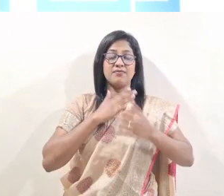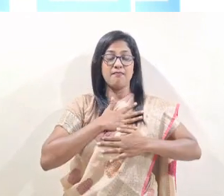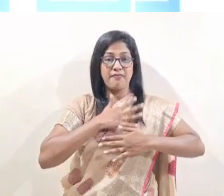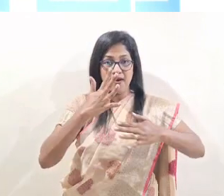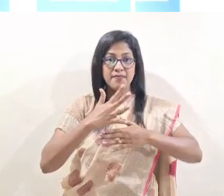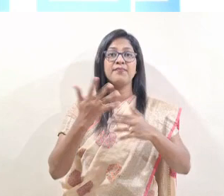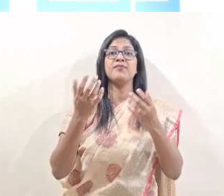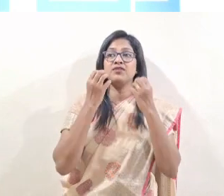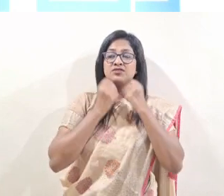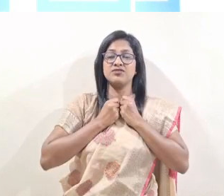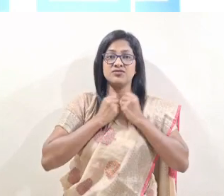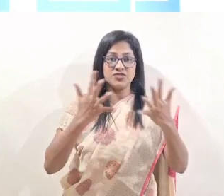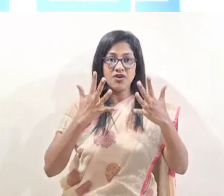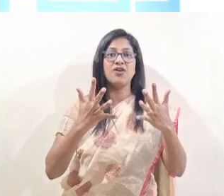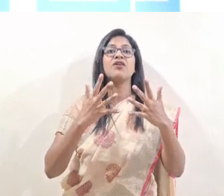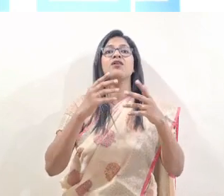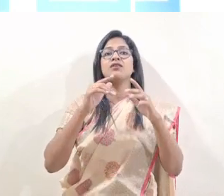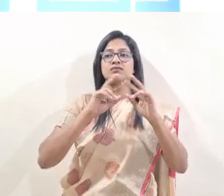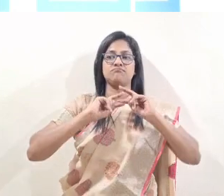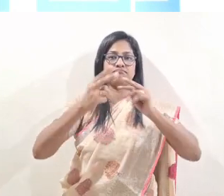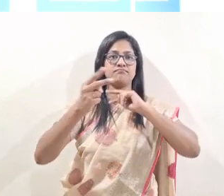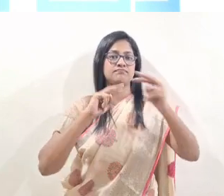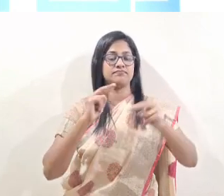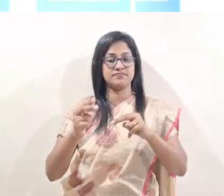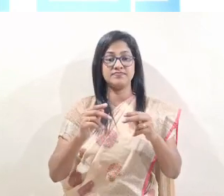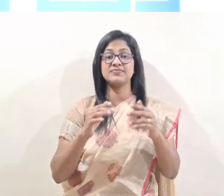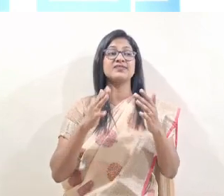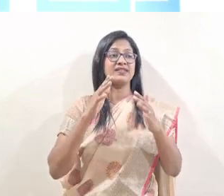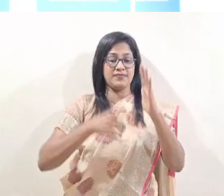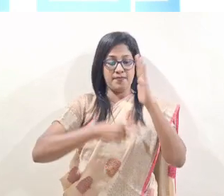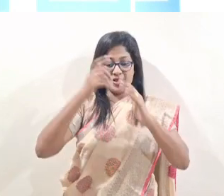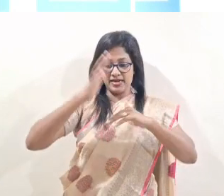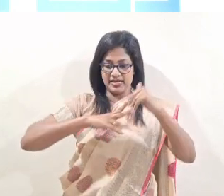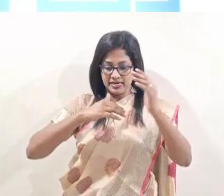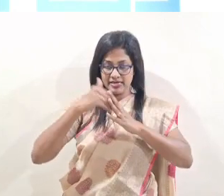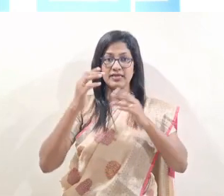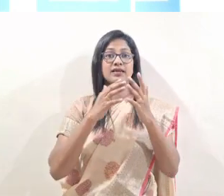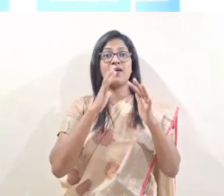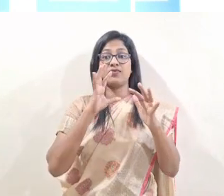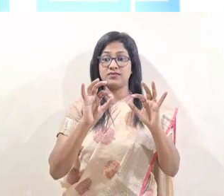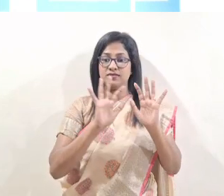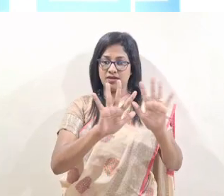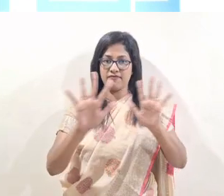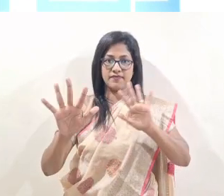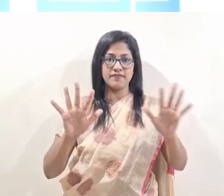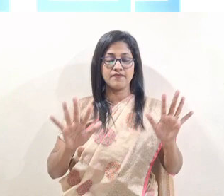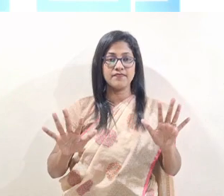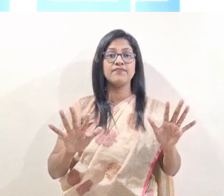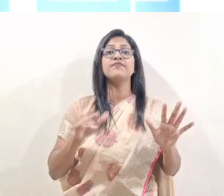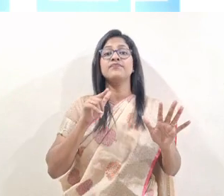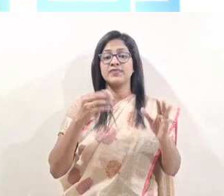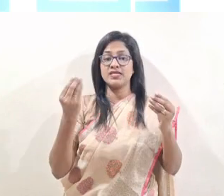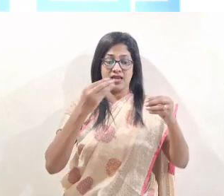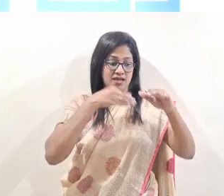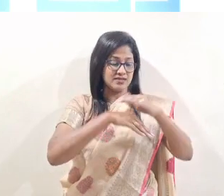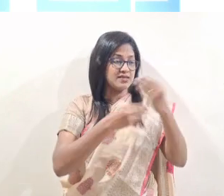stresses. So, physical infrastructure, obviously, some parts of it changed.